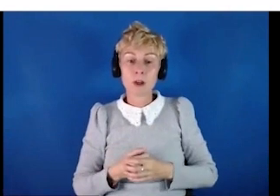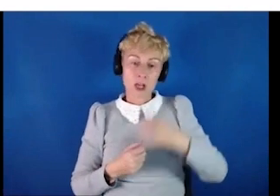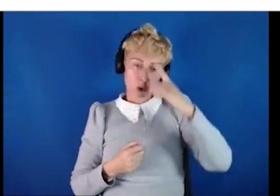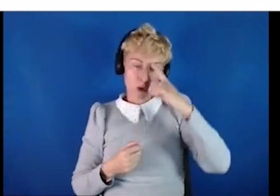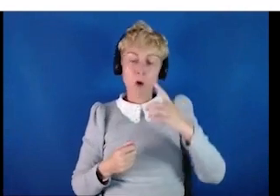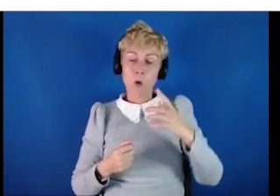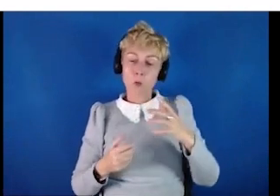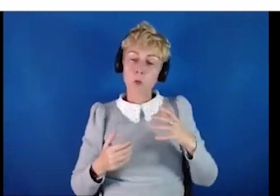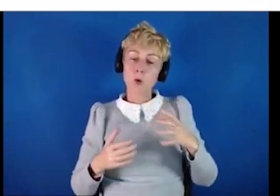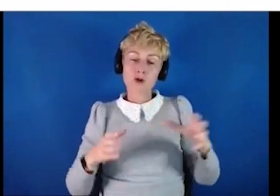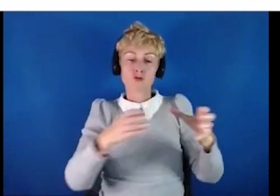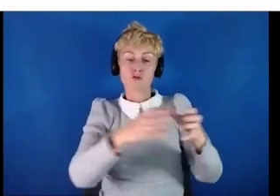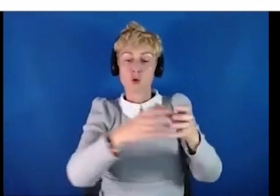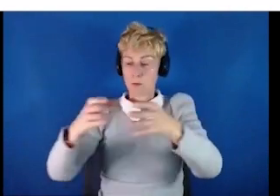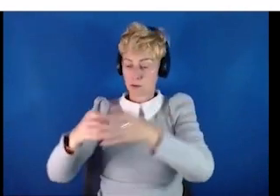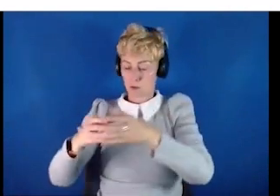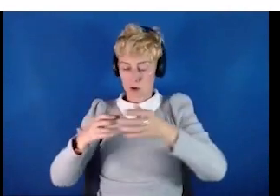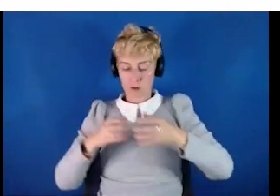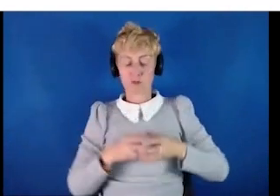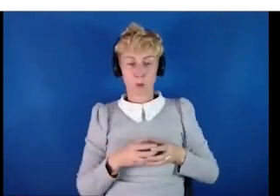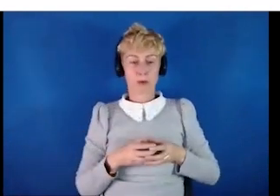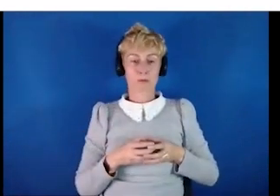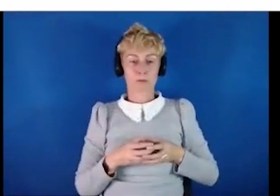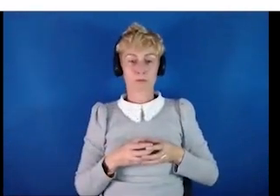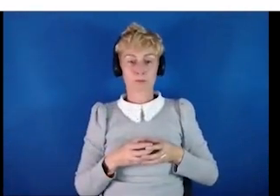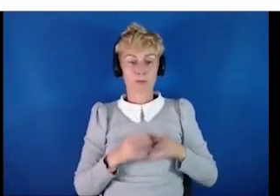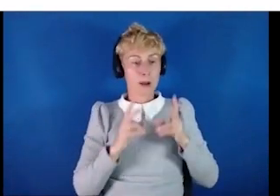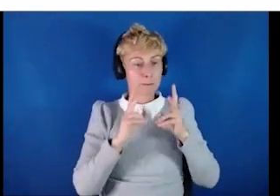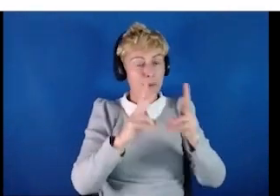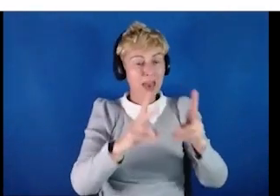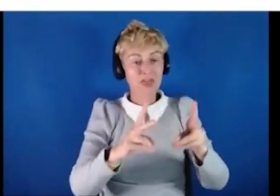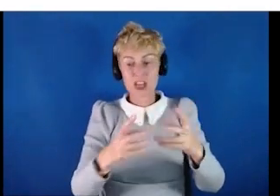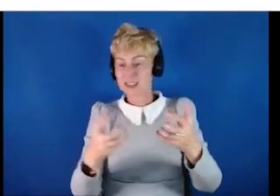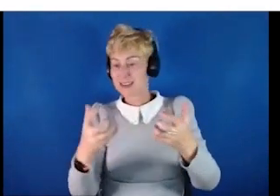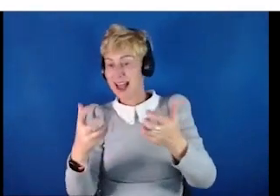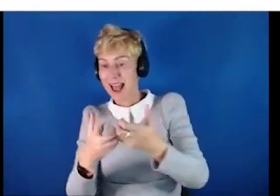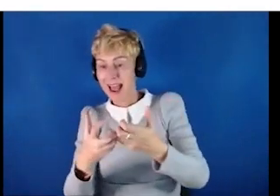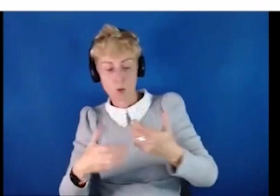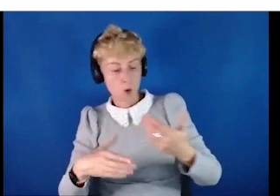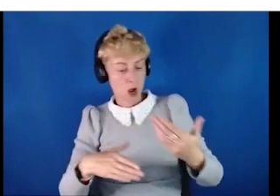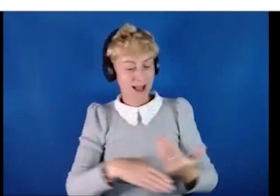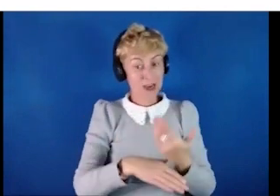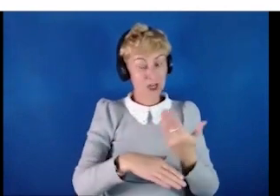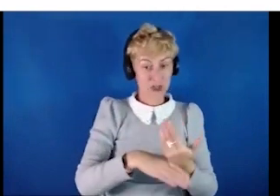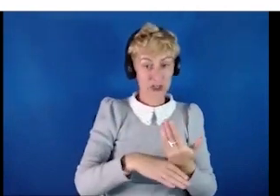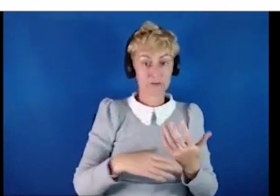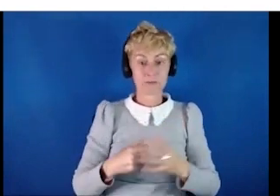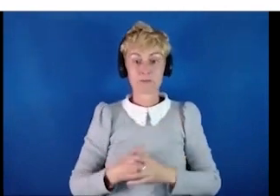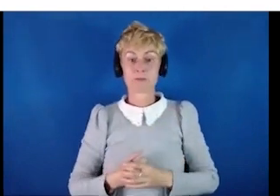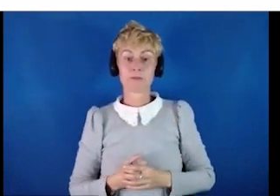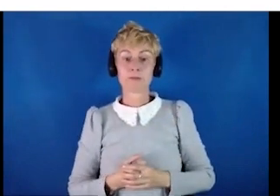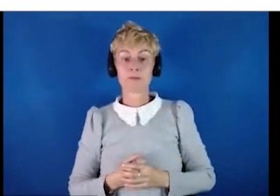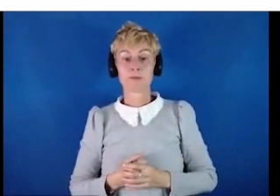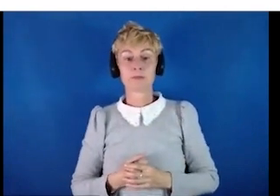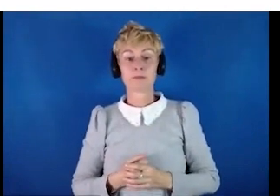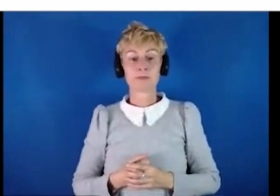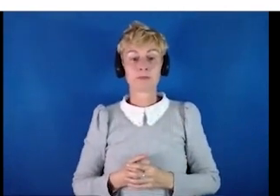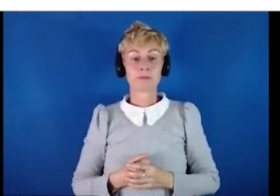then into what is it, how is it done, methods, and action, very much what you could see in the